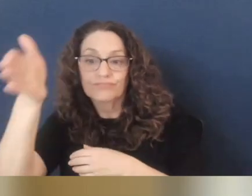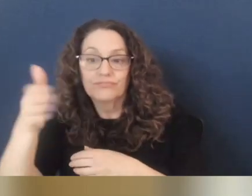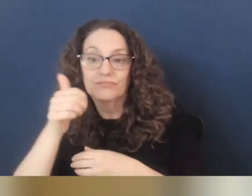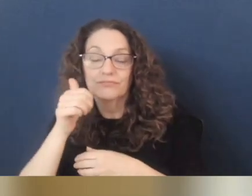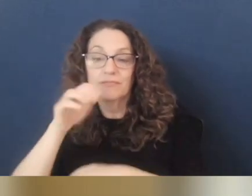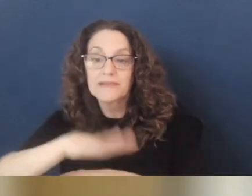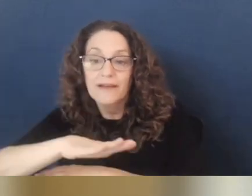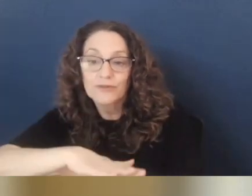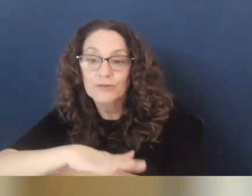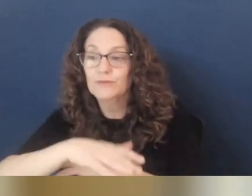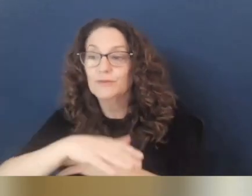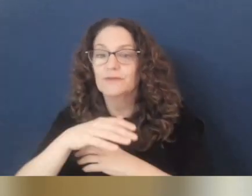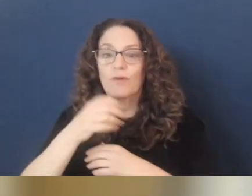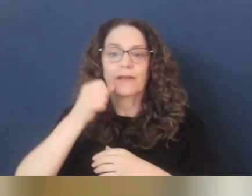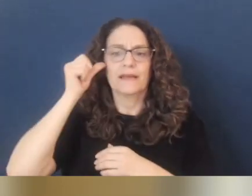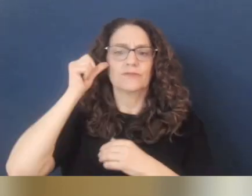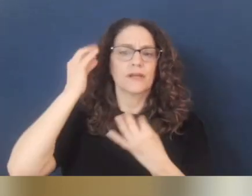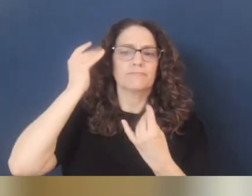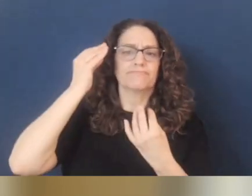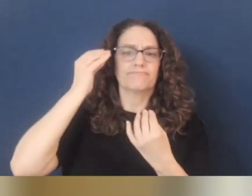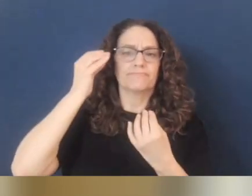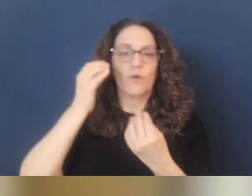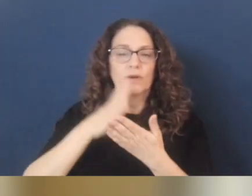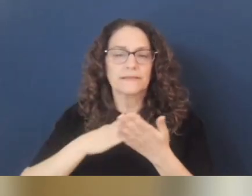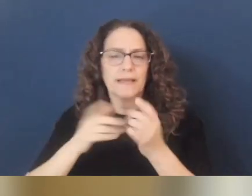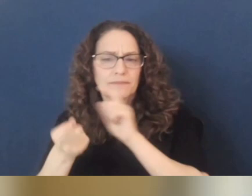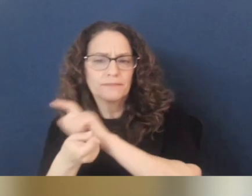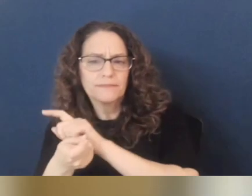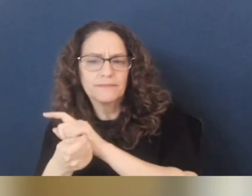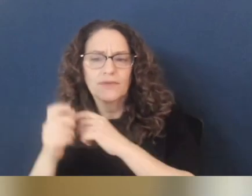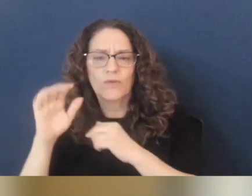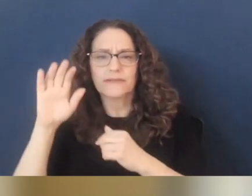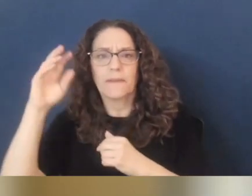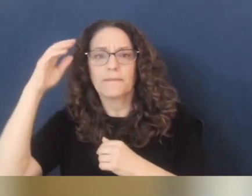or judgment about something that's happening now, some view, some opinion?